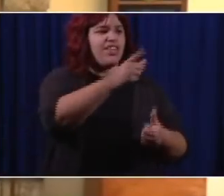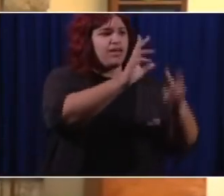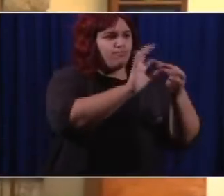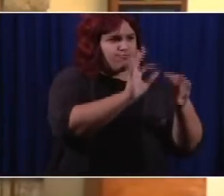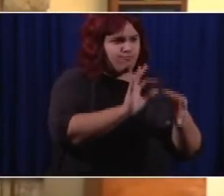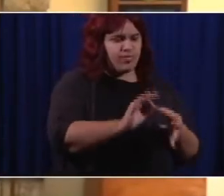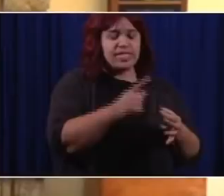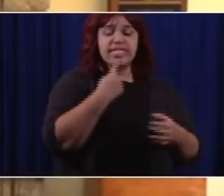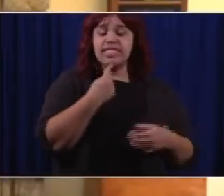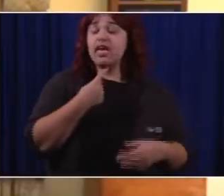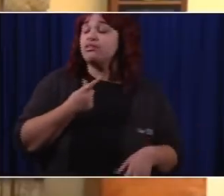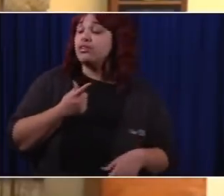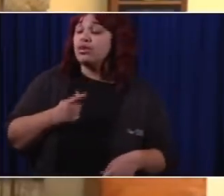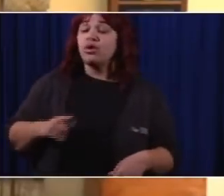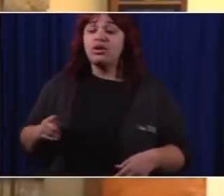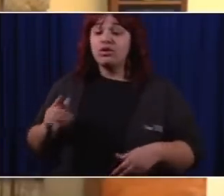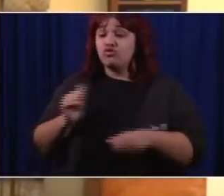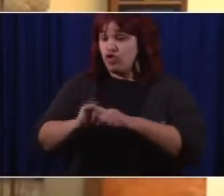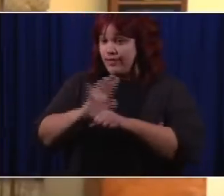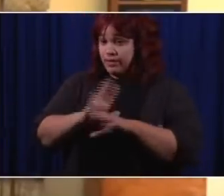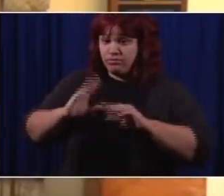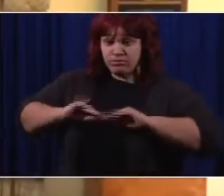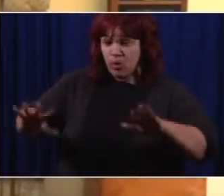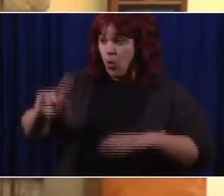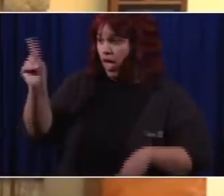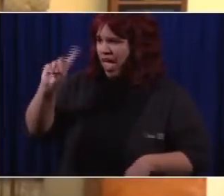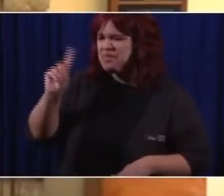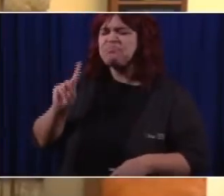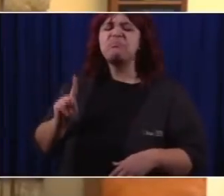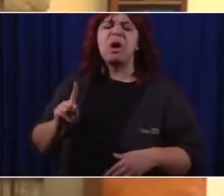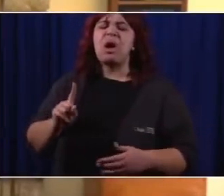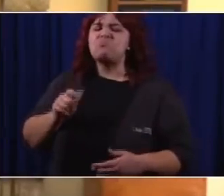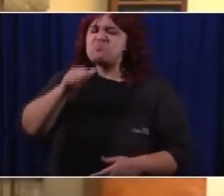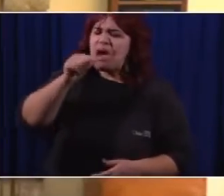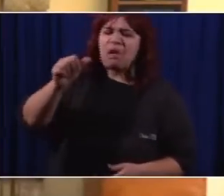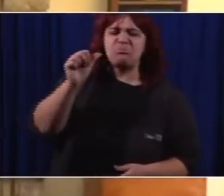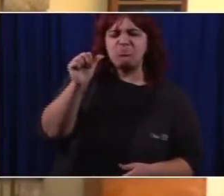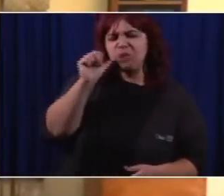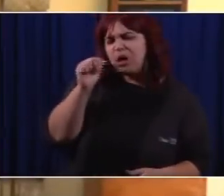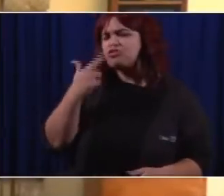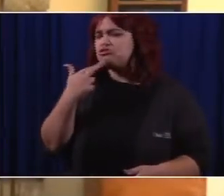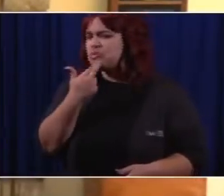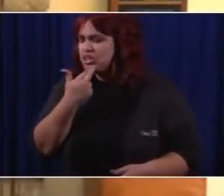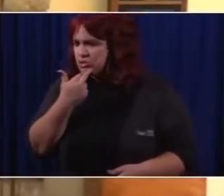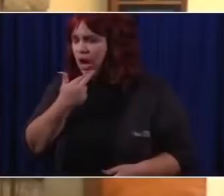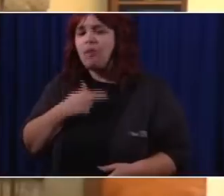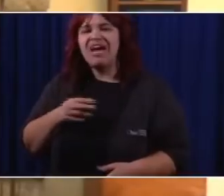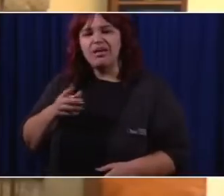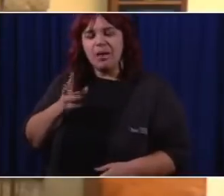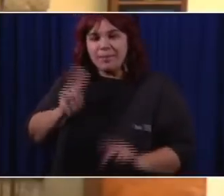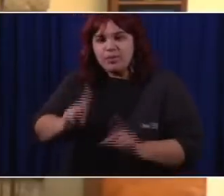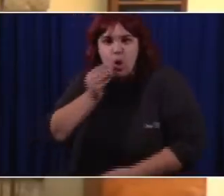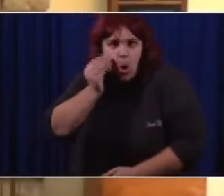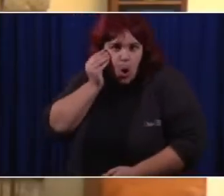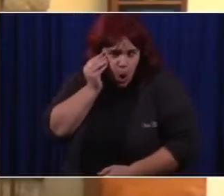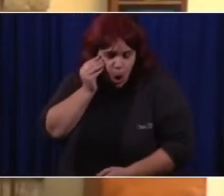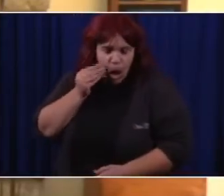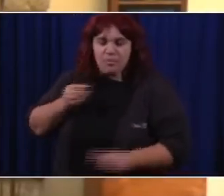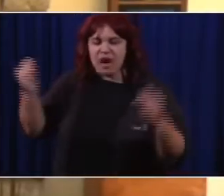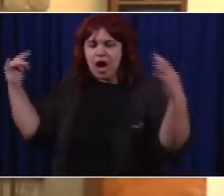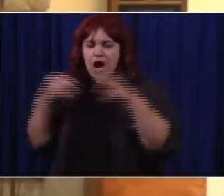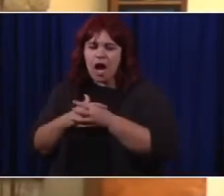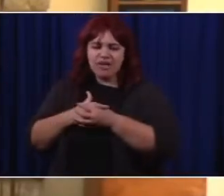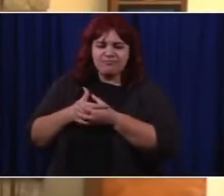largely spreading at private gatherings of family and friends and not at bars and restaurants. So has that changed? What new evidence are you basing your